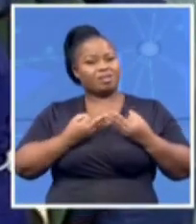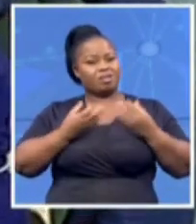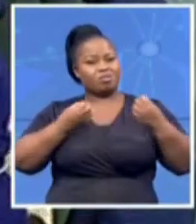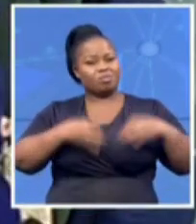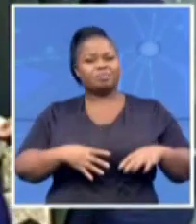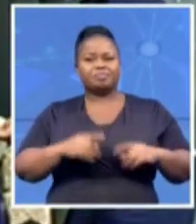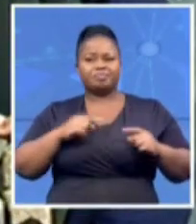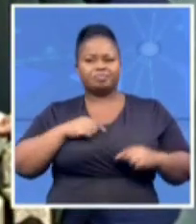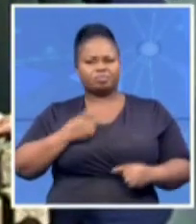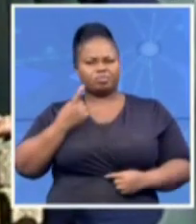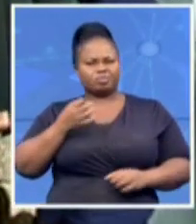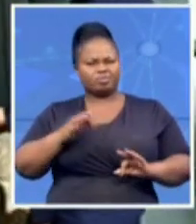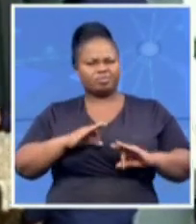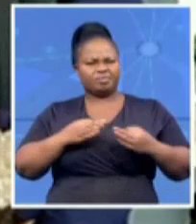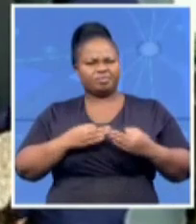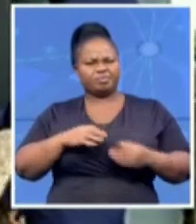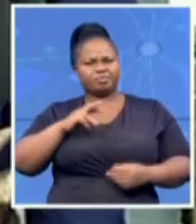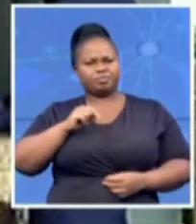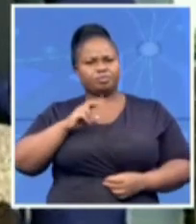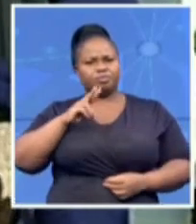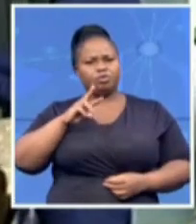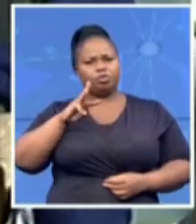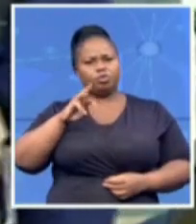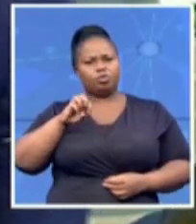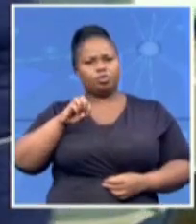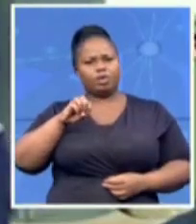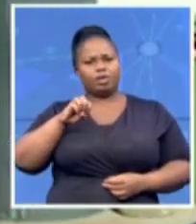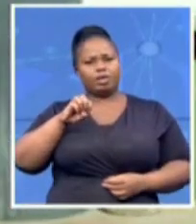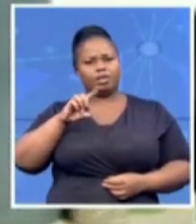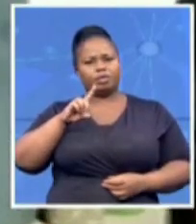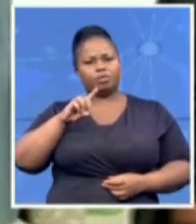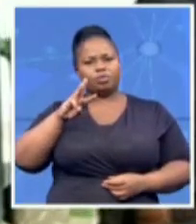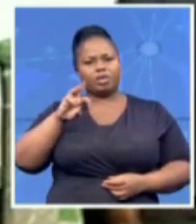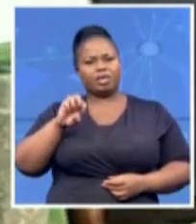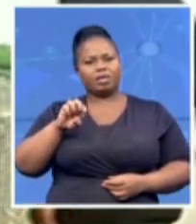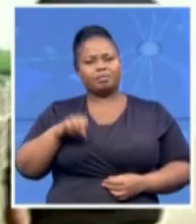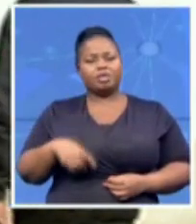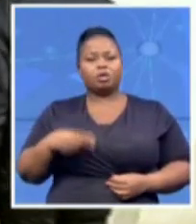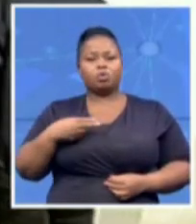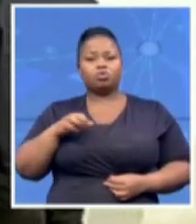we have seen this. One of the family at Ushwini, I've